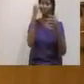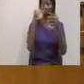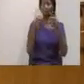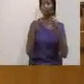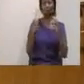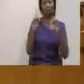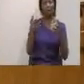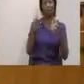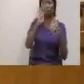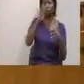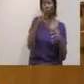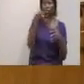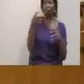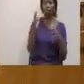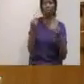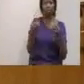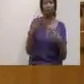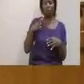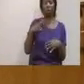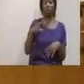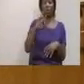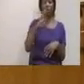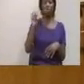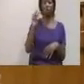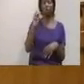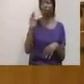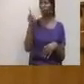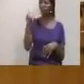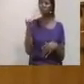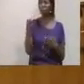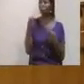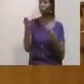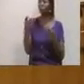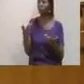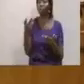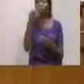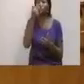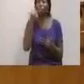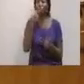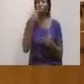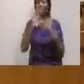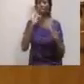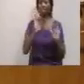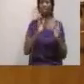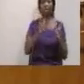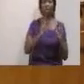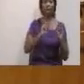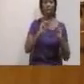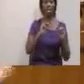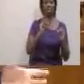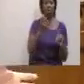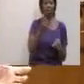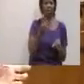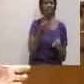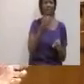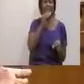spent, over 400 million rand was not accounted for. And when we asked what it was for, they said 10% management fee. Now, what